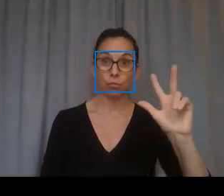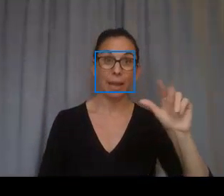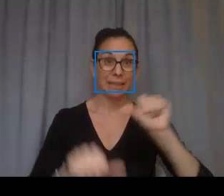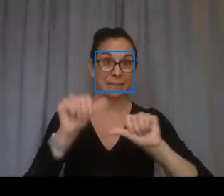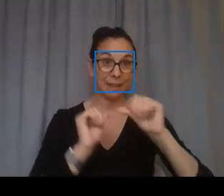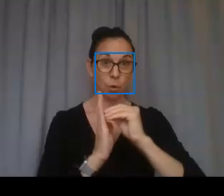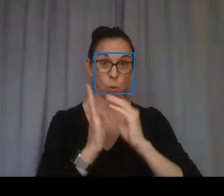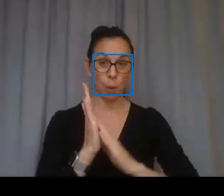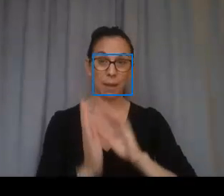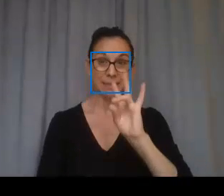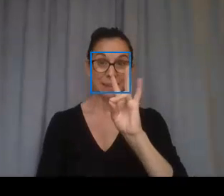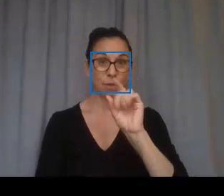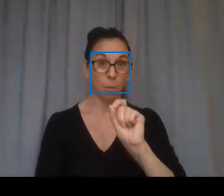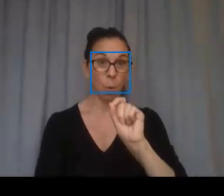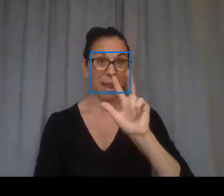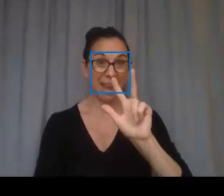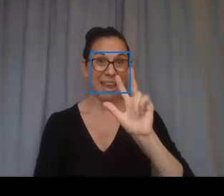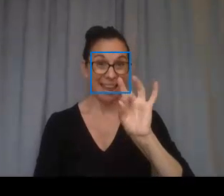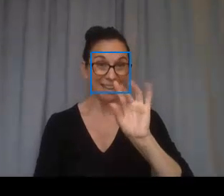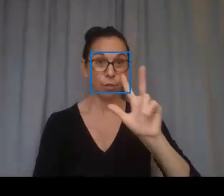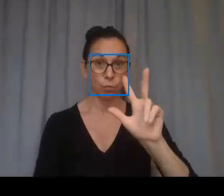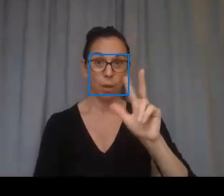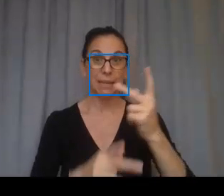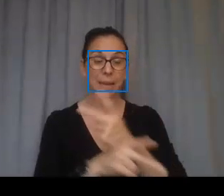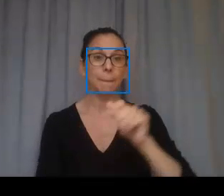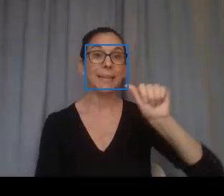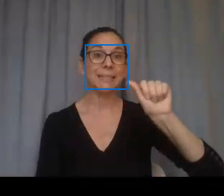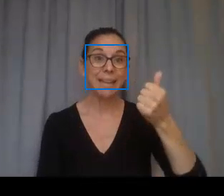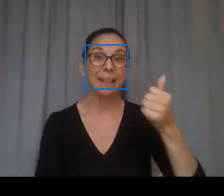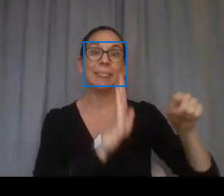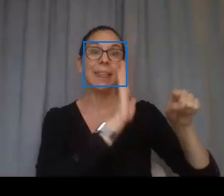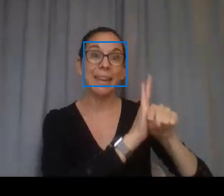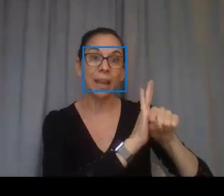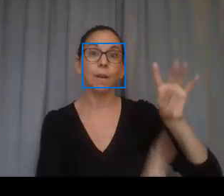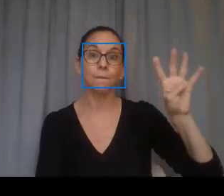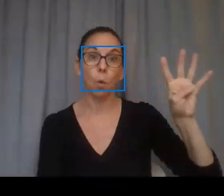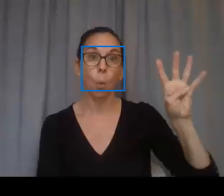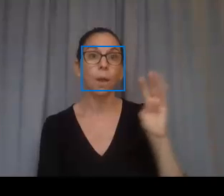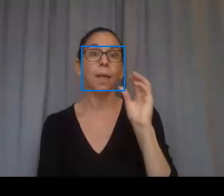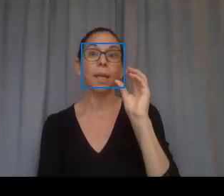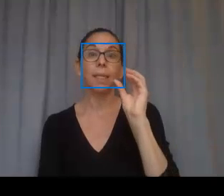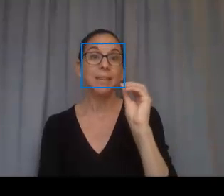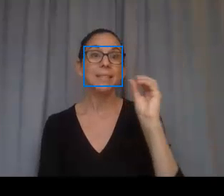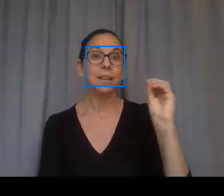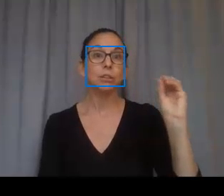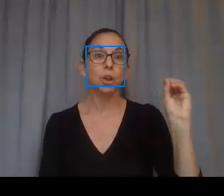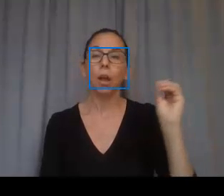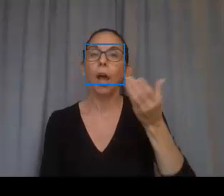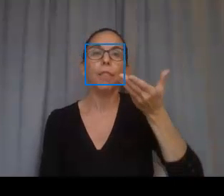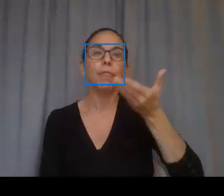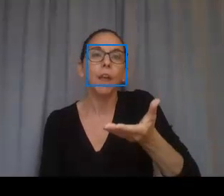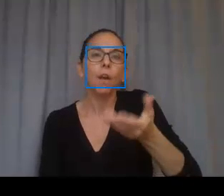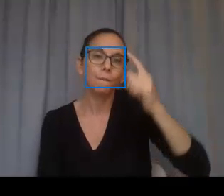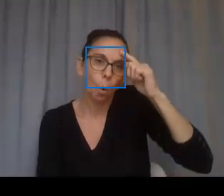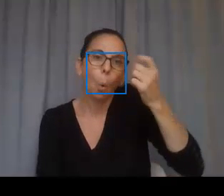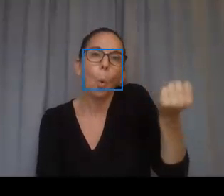notation, because 7.83 times 10 to the negative fourth. So those zeros were merely there